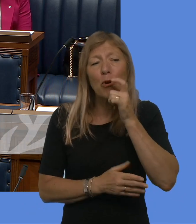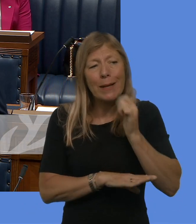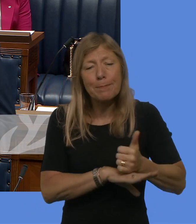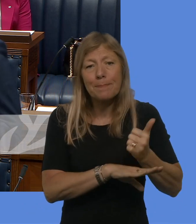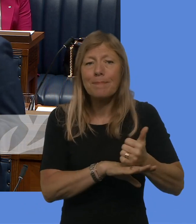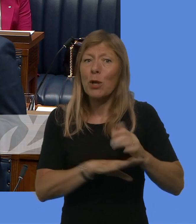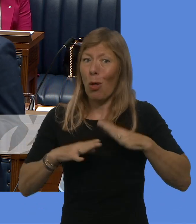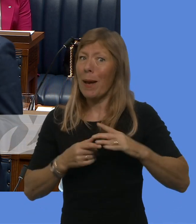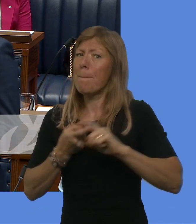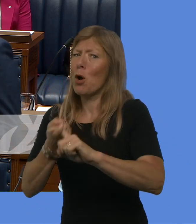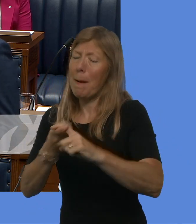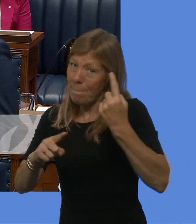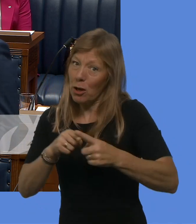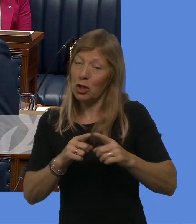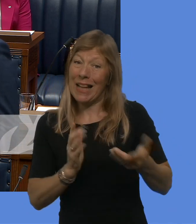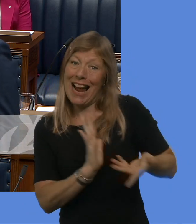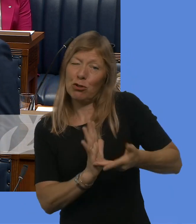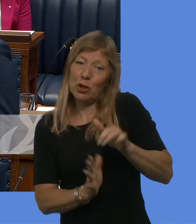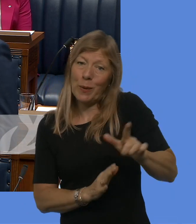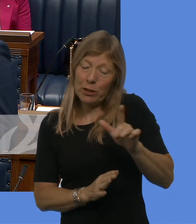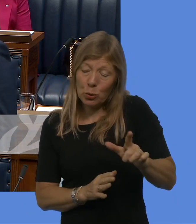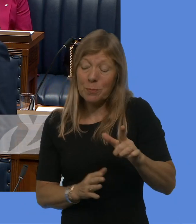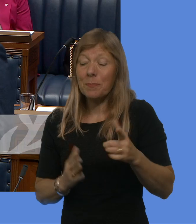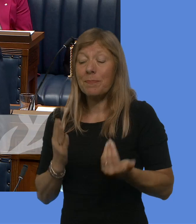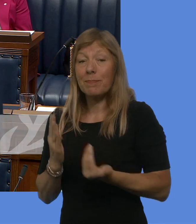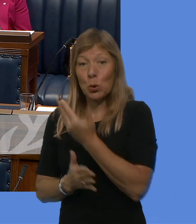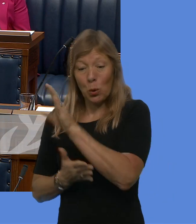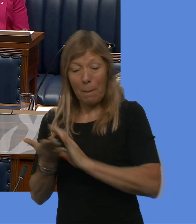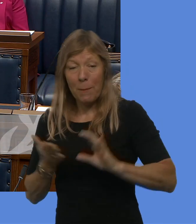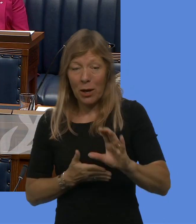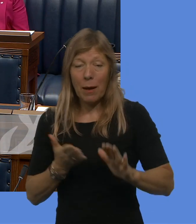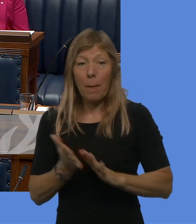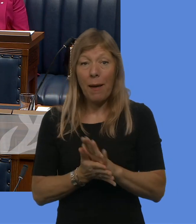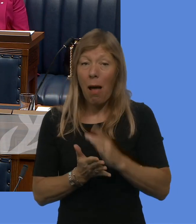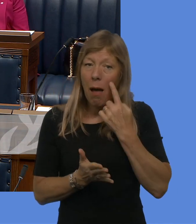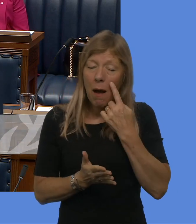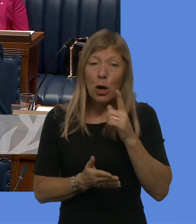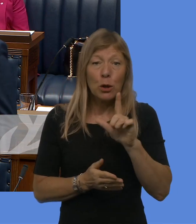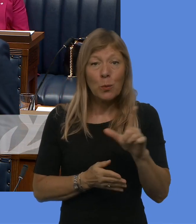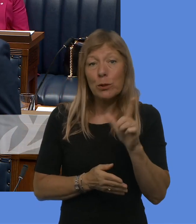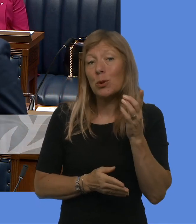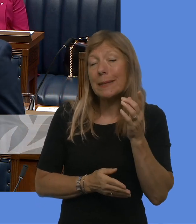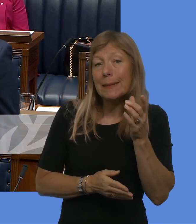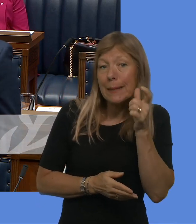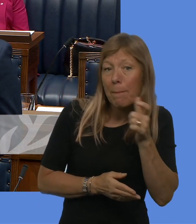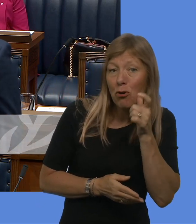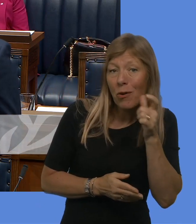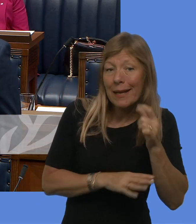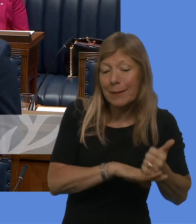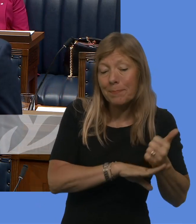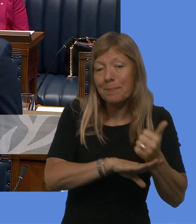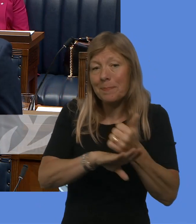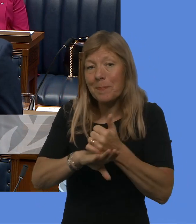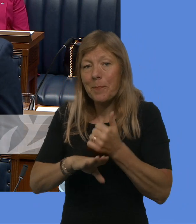schemes that are there. The funding that the Executive provided will allow those 22 temporary programmes to be mainstreamed and be put on a